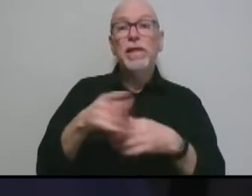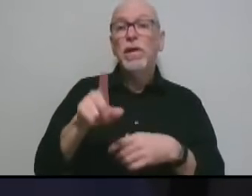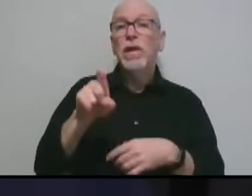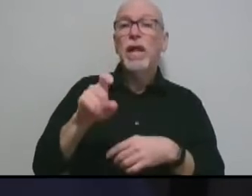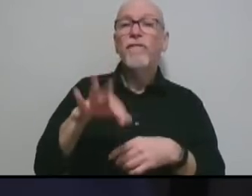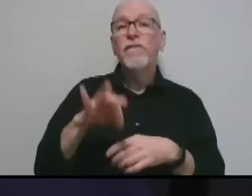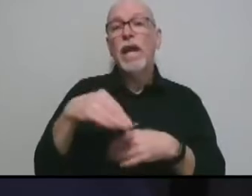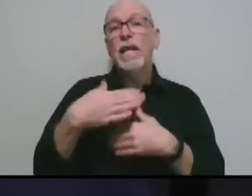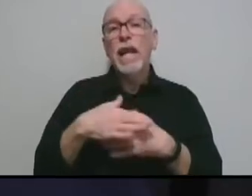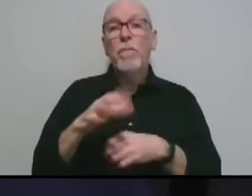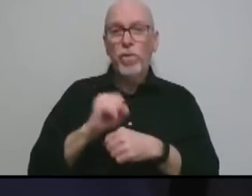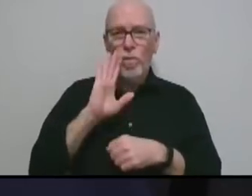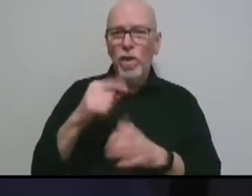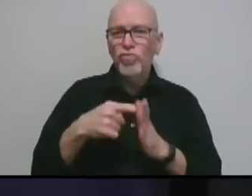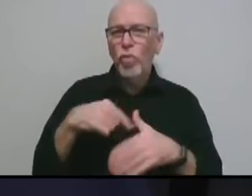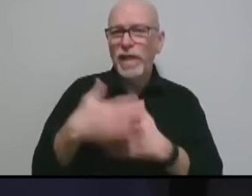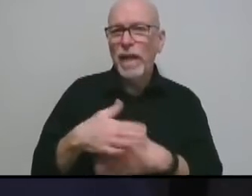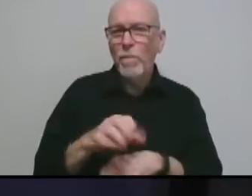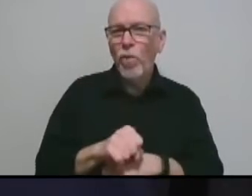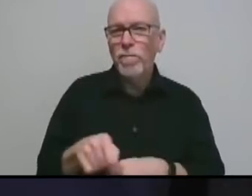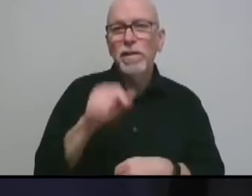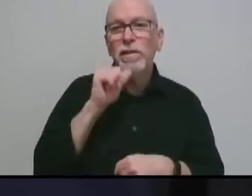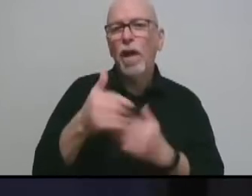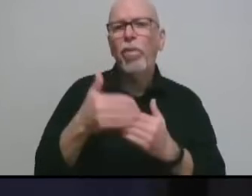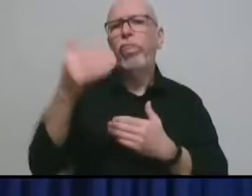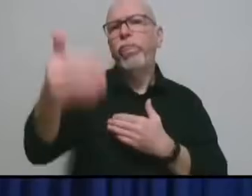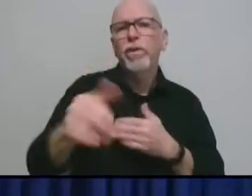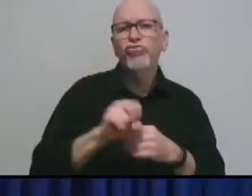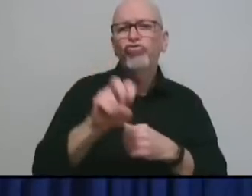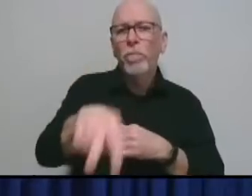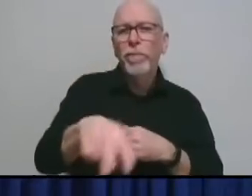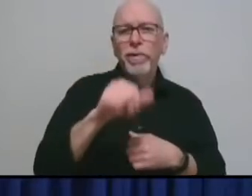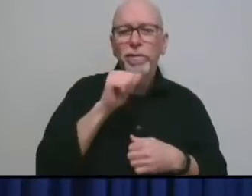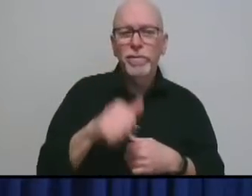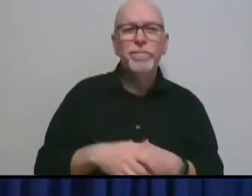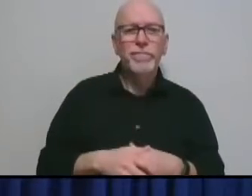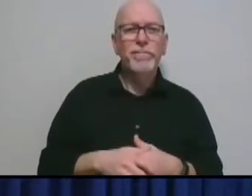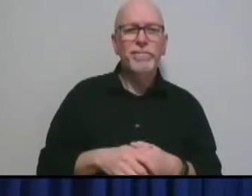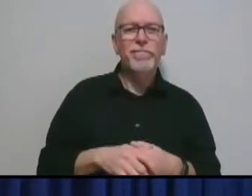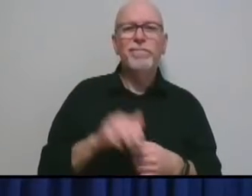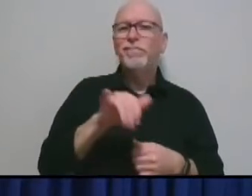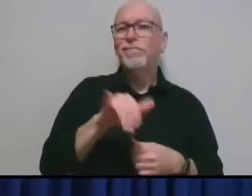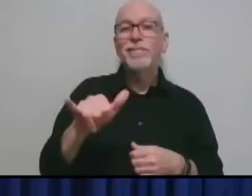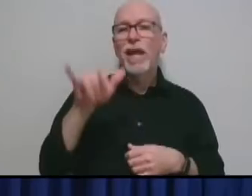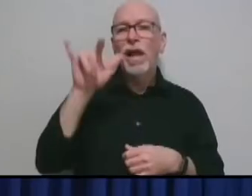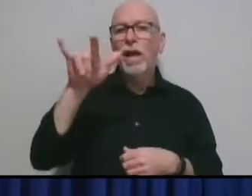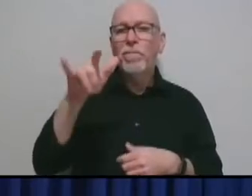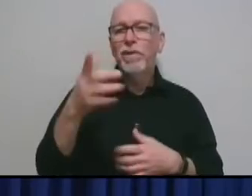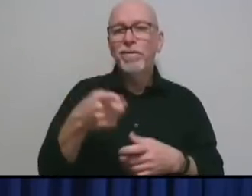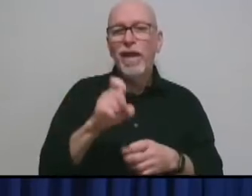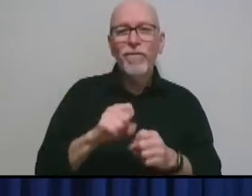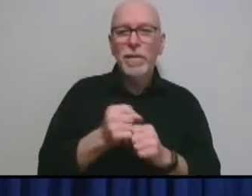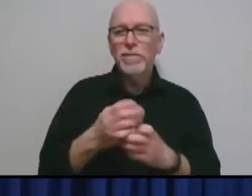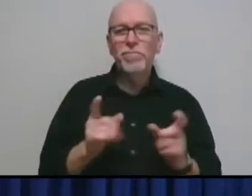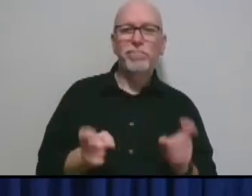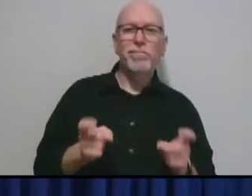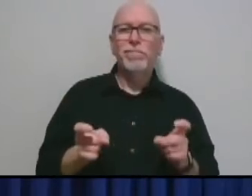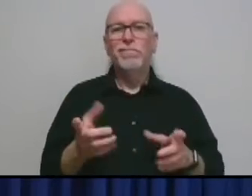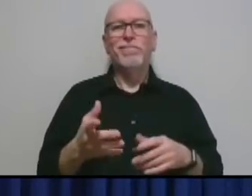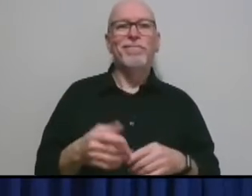actually show you the one that's closest in time. When you build an airplane in flight, you make some tweaks along the way. Fortunately, we've been able